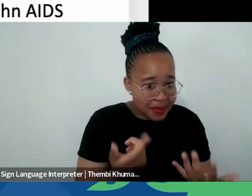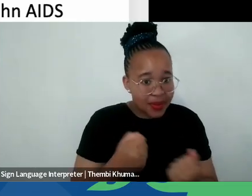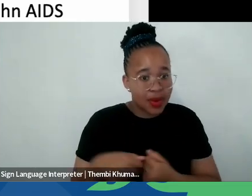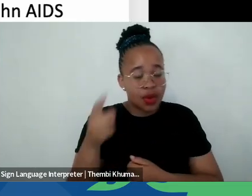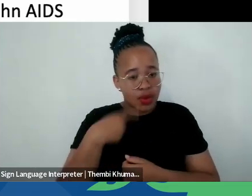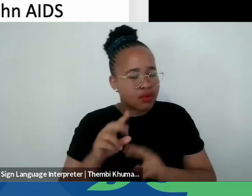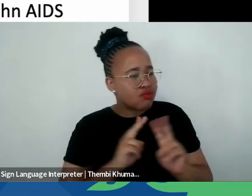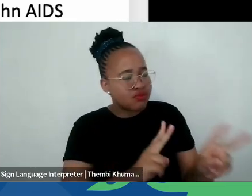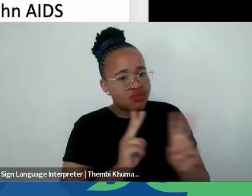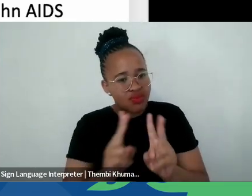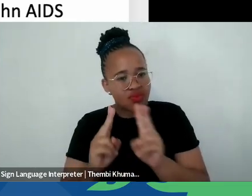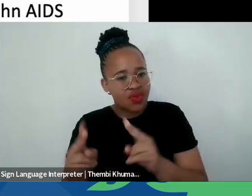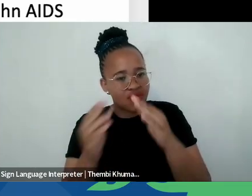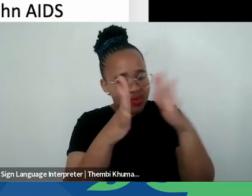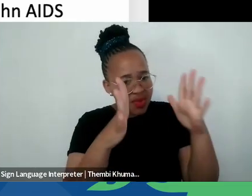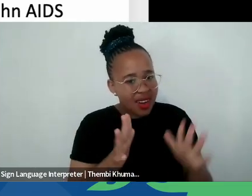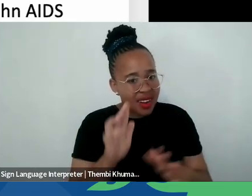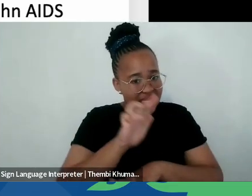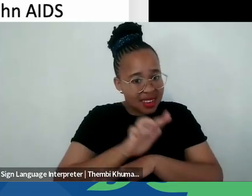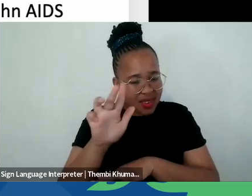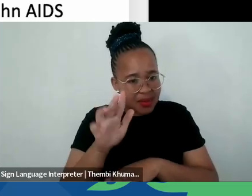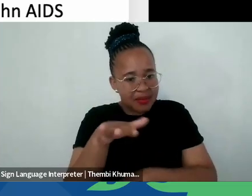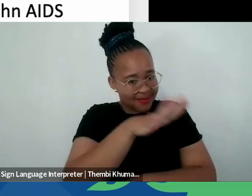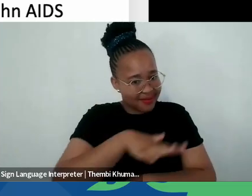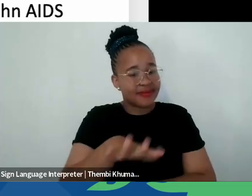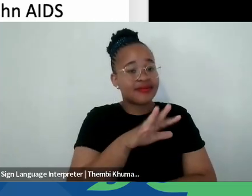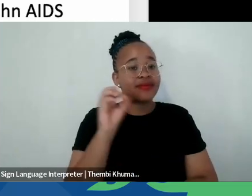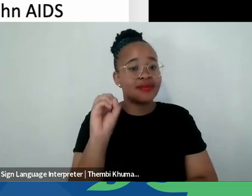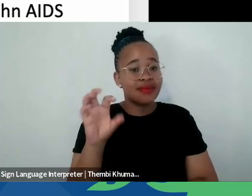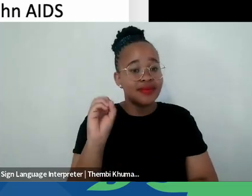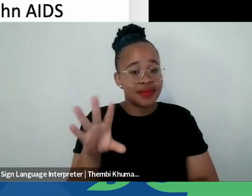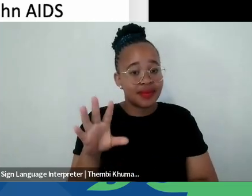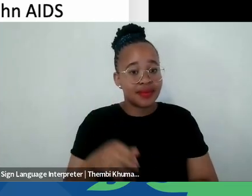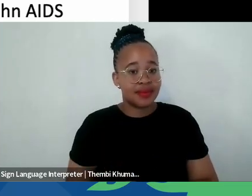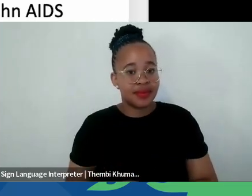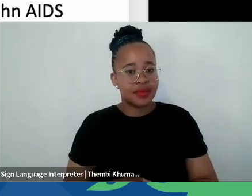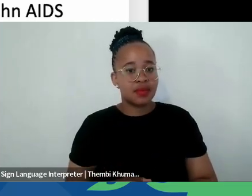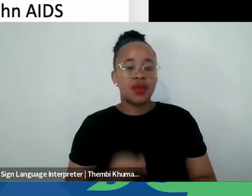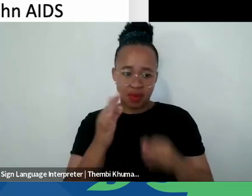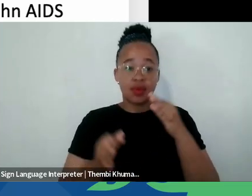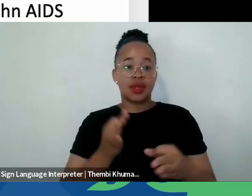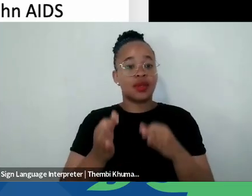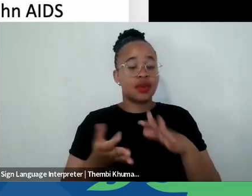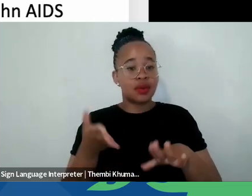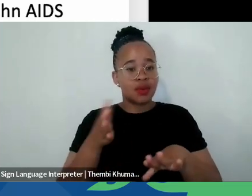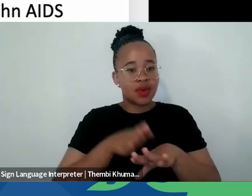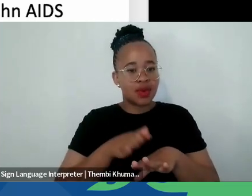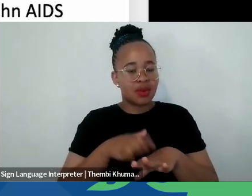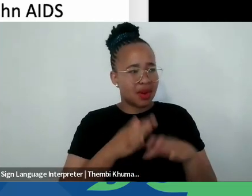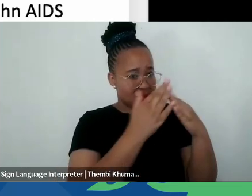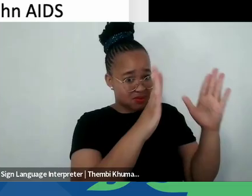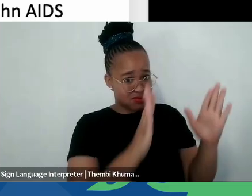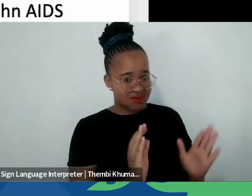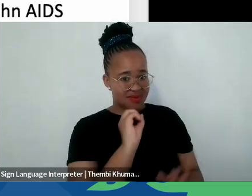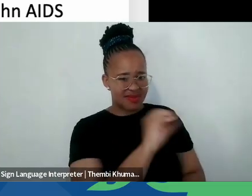houses in Soweto. But just to give you an idea, in these houses,